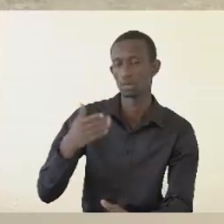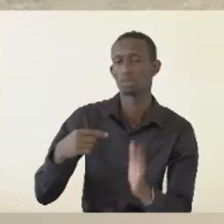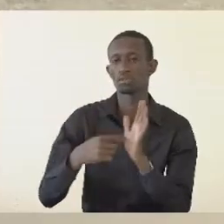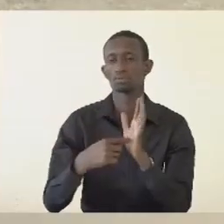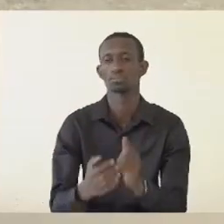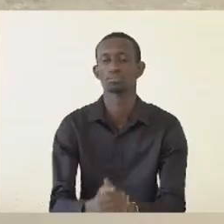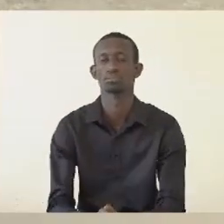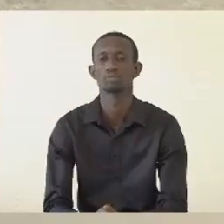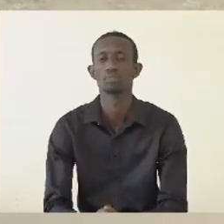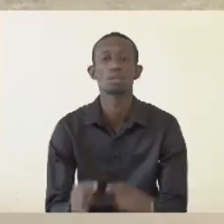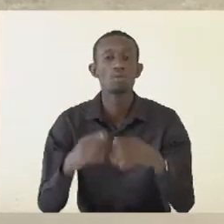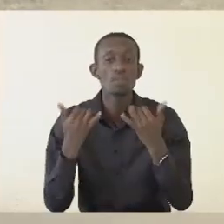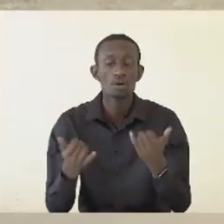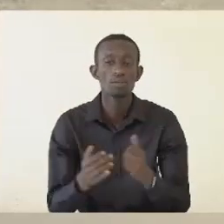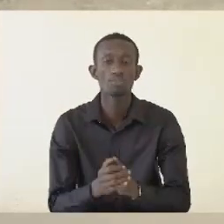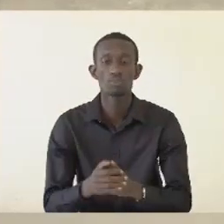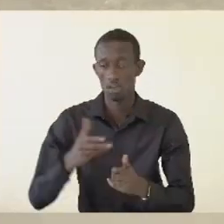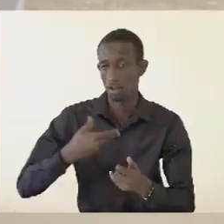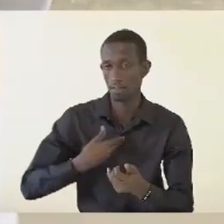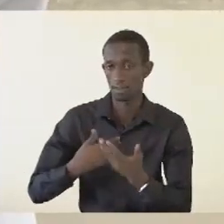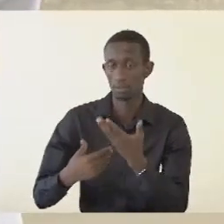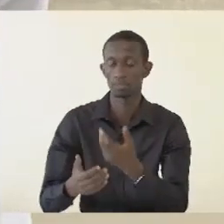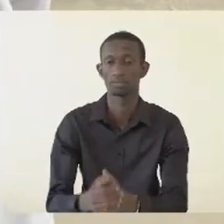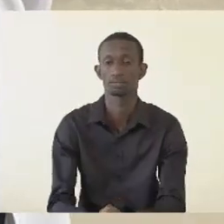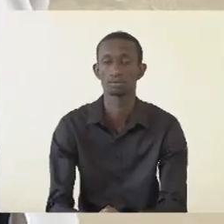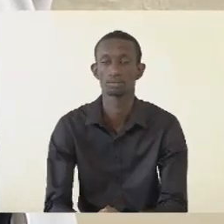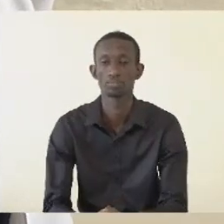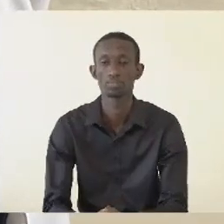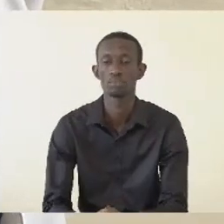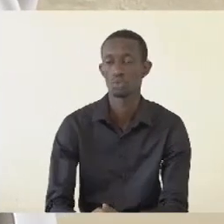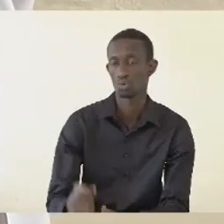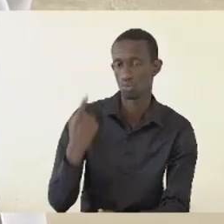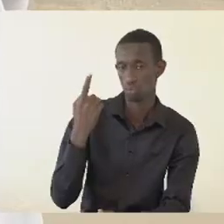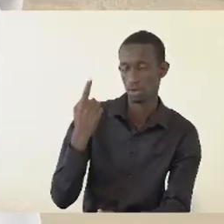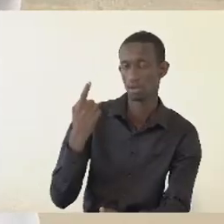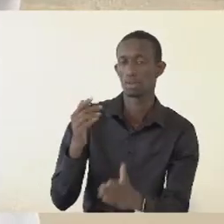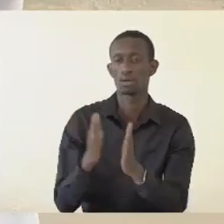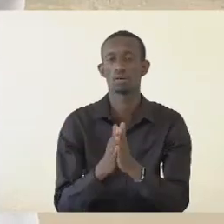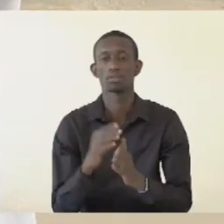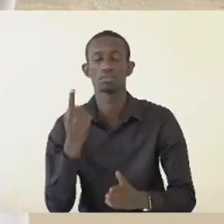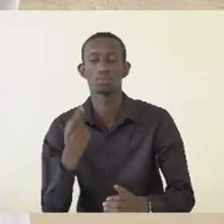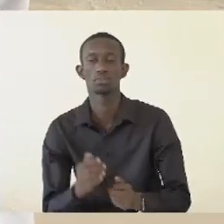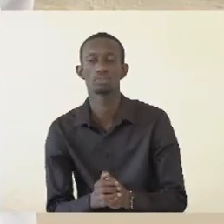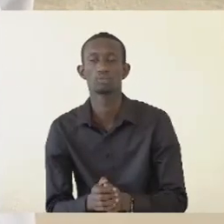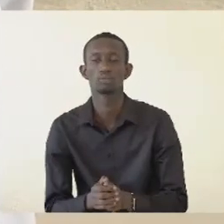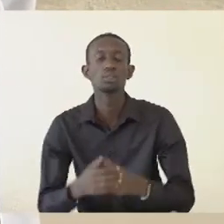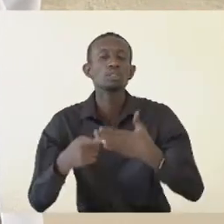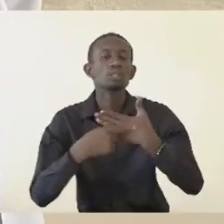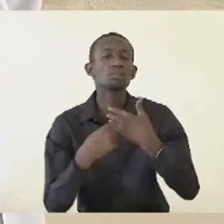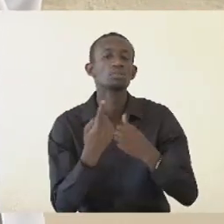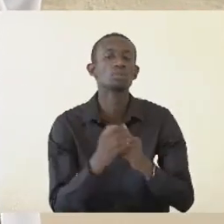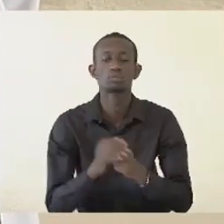that. But now, as we have 1 and 1, then negative 1